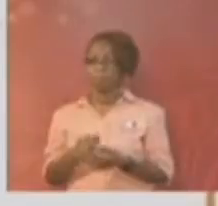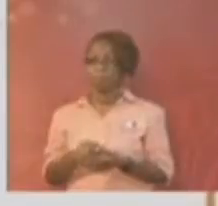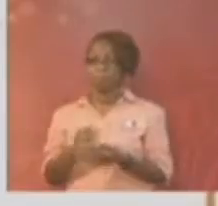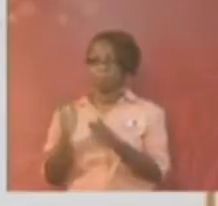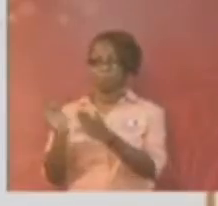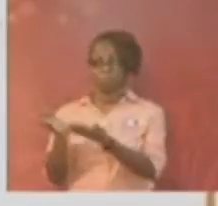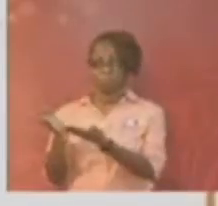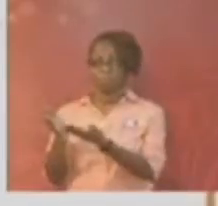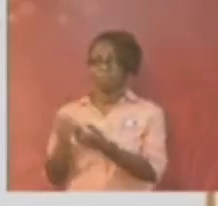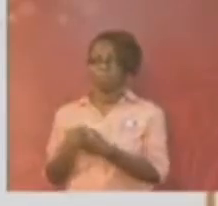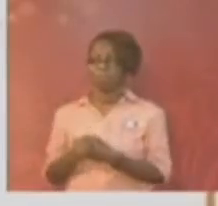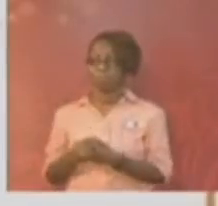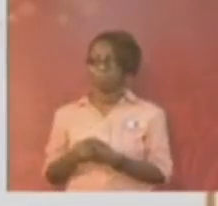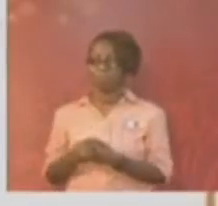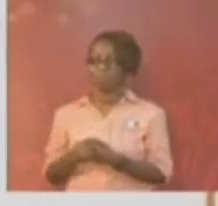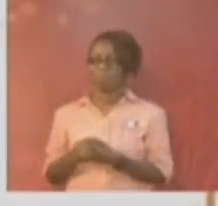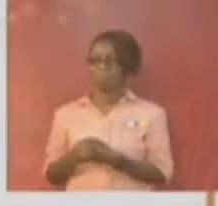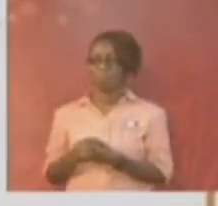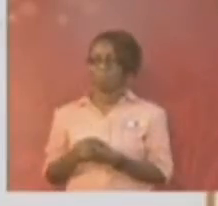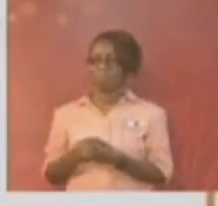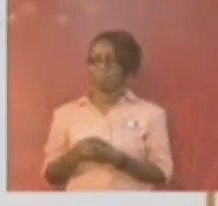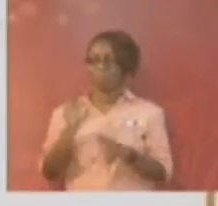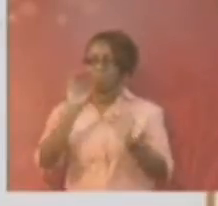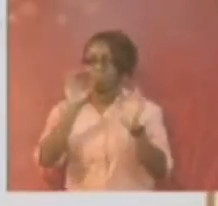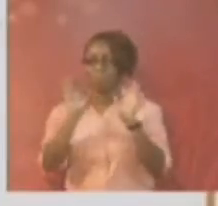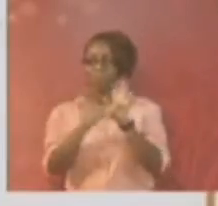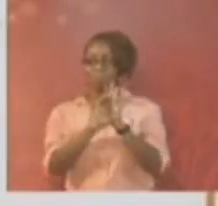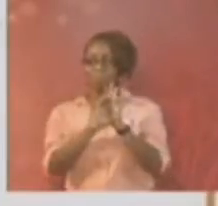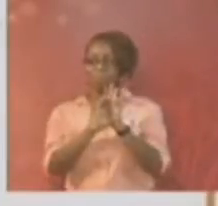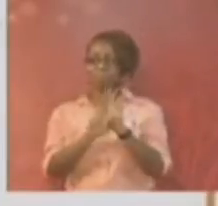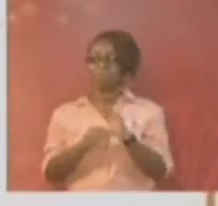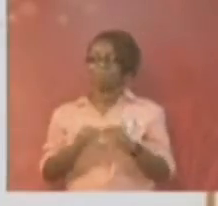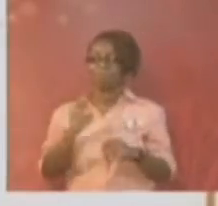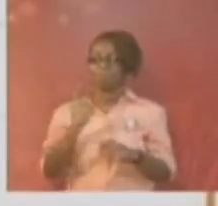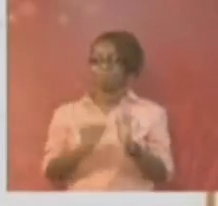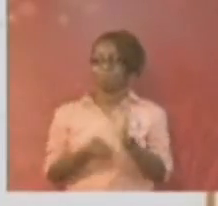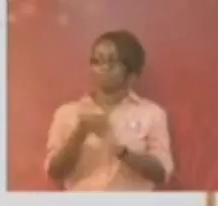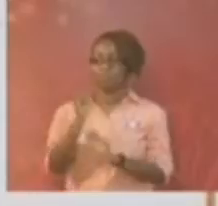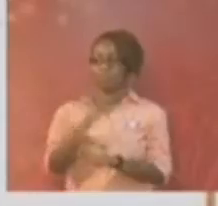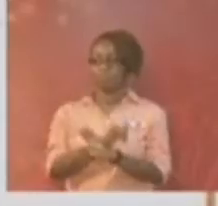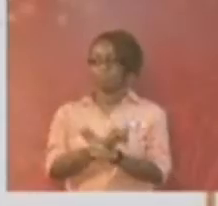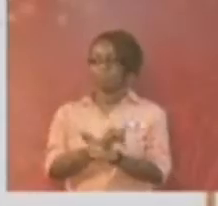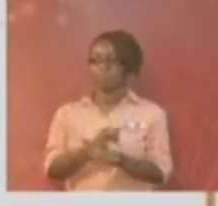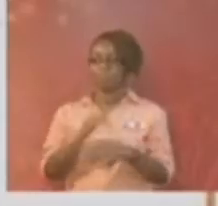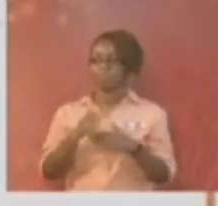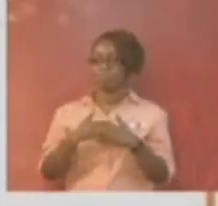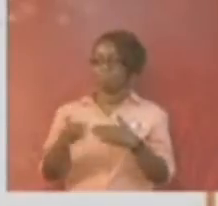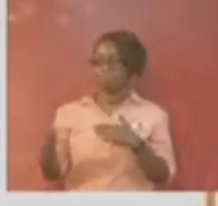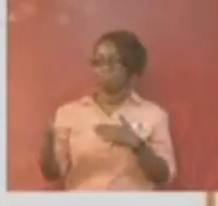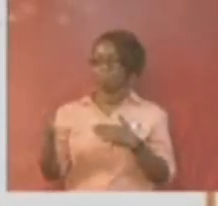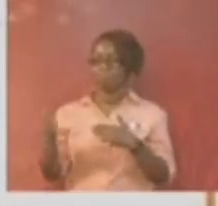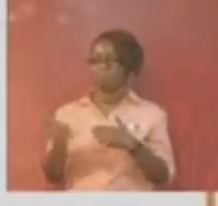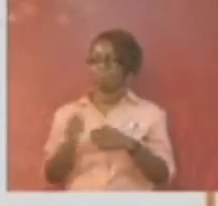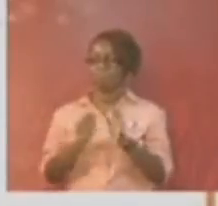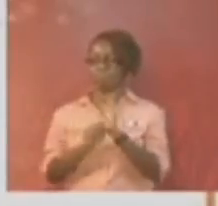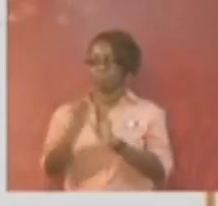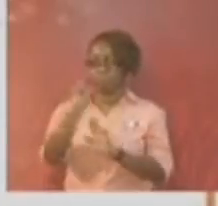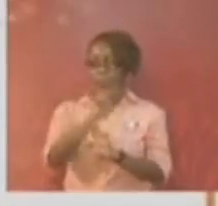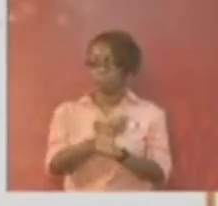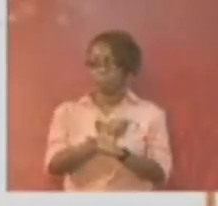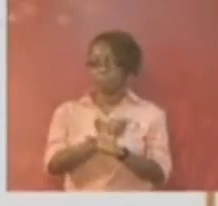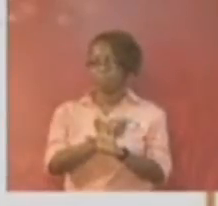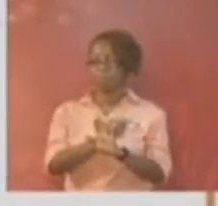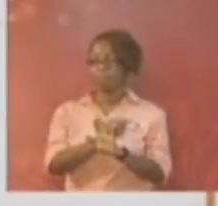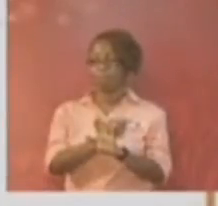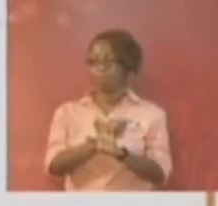curve showing the months from July all the way through to the current month of November in different colors: light blue for July, purple for